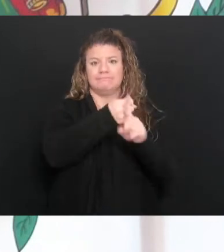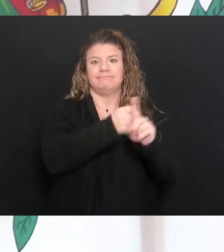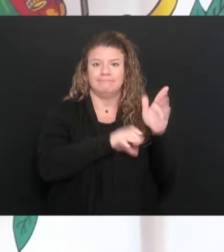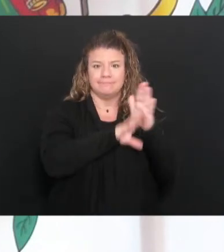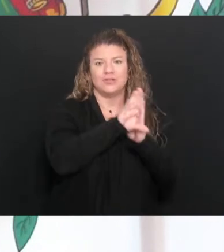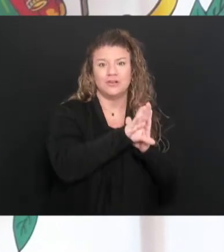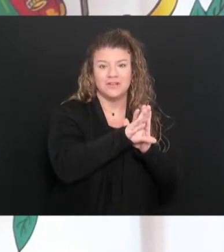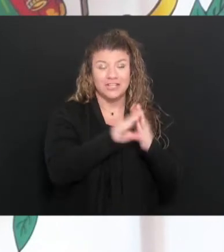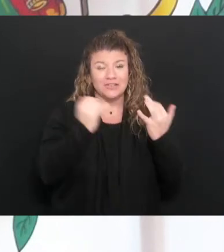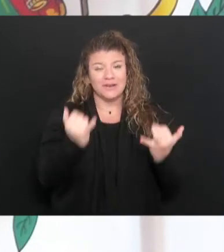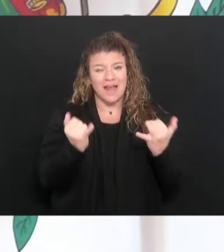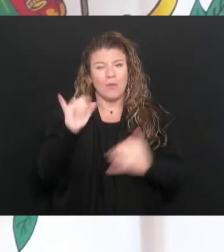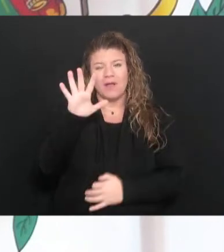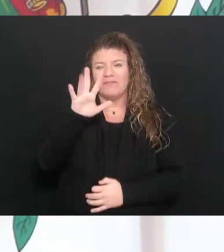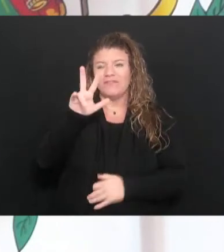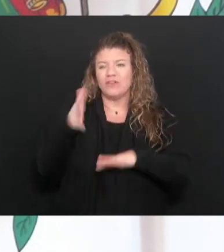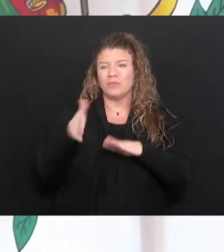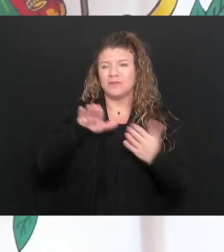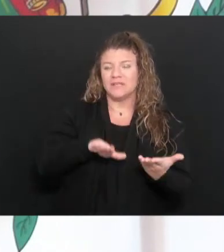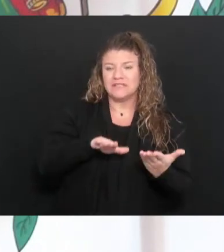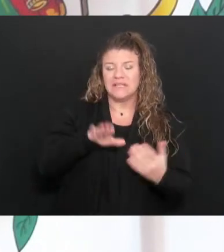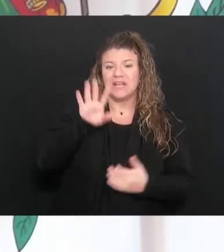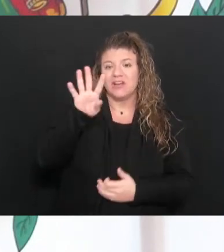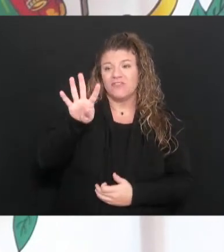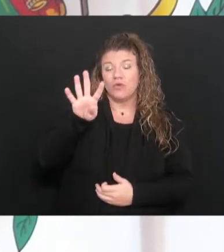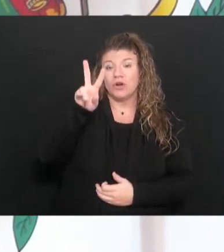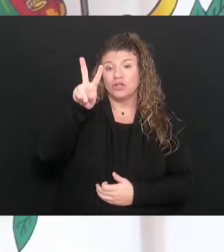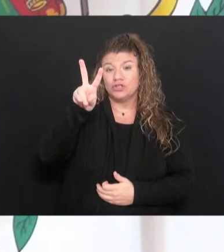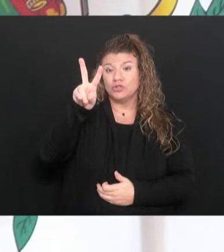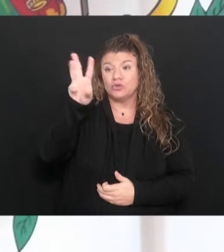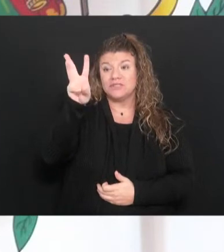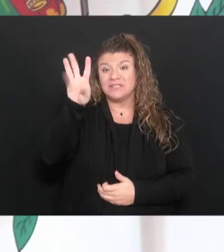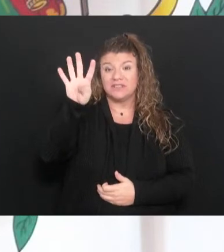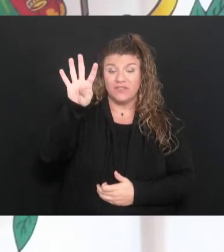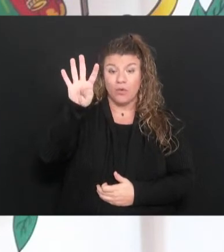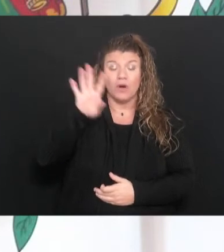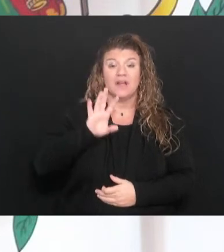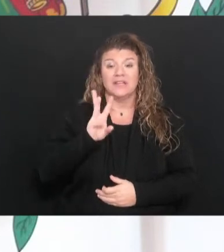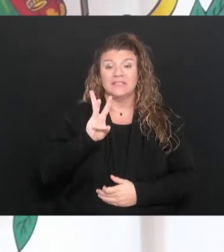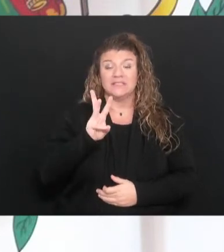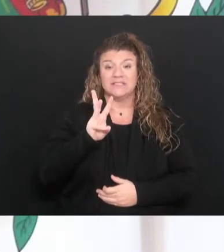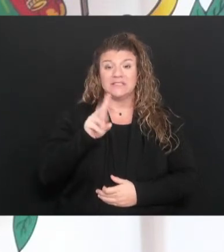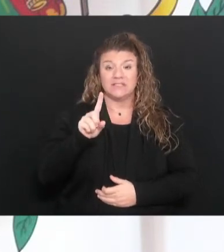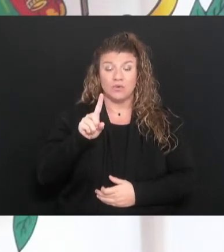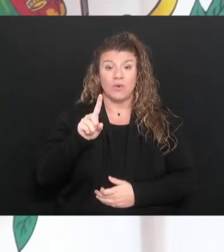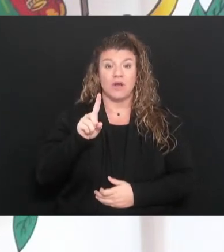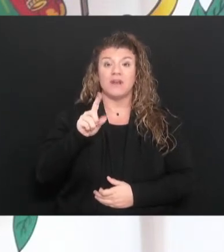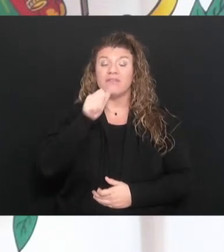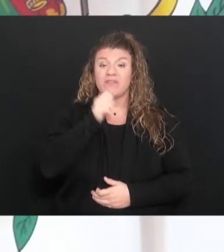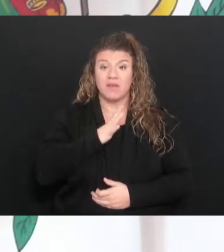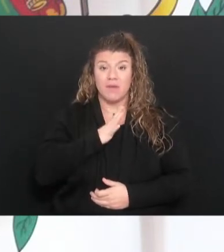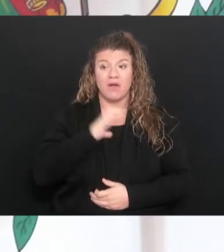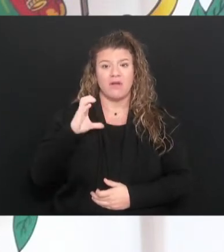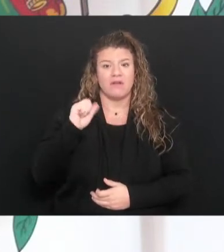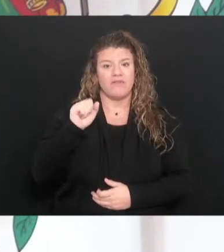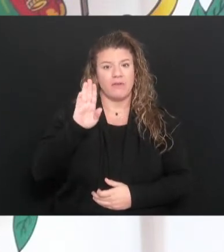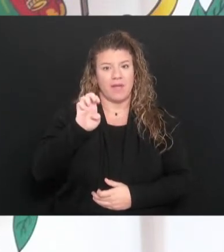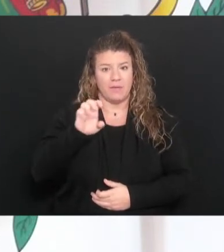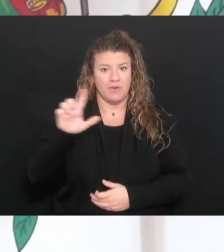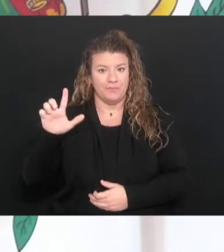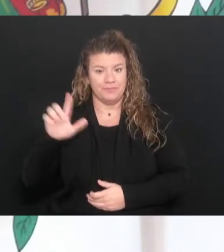53 deaths. The 4,264th death is a 61-year-old female from Cabell